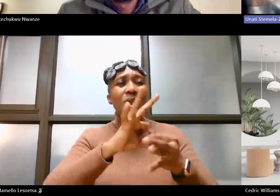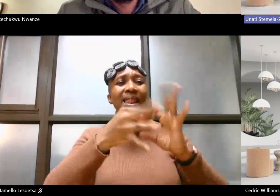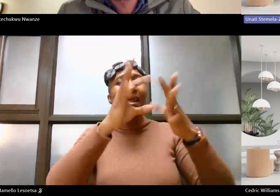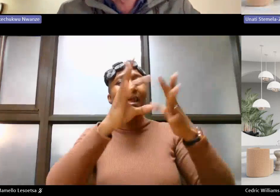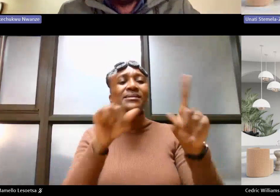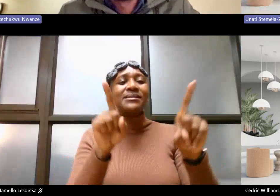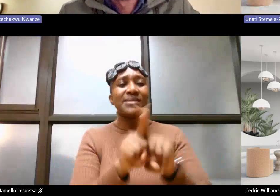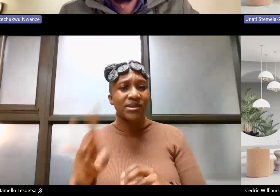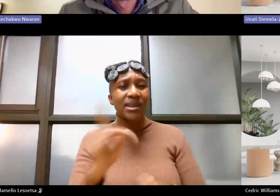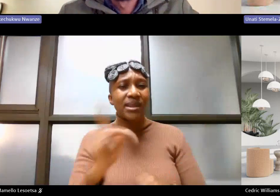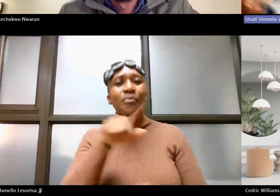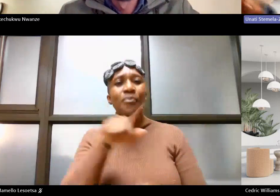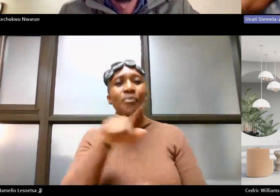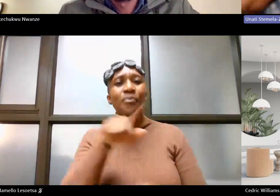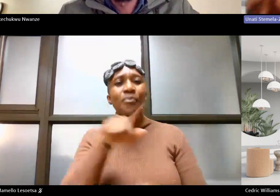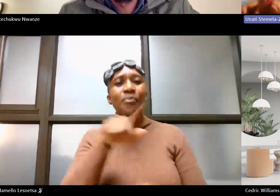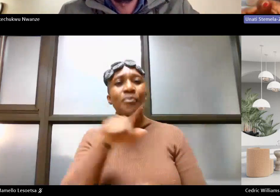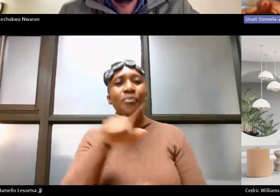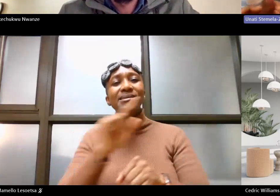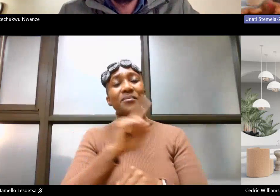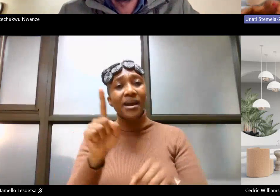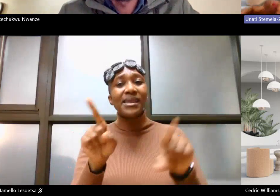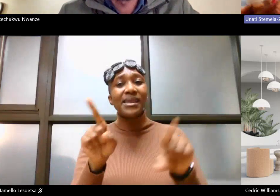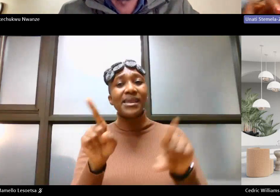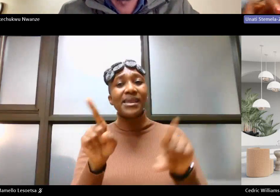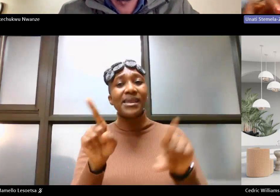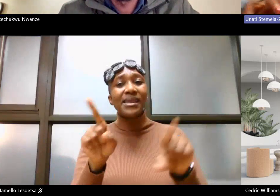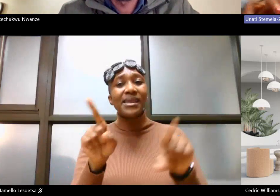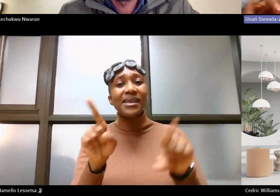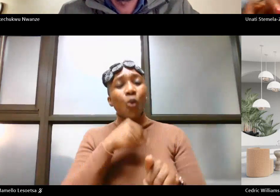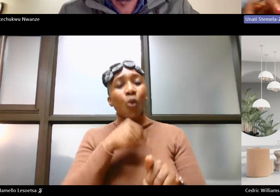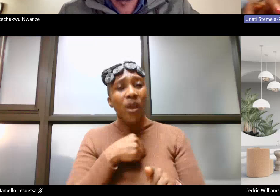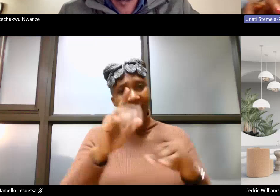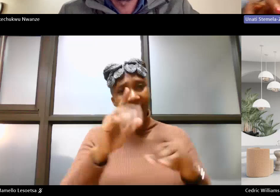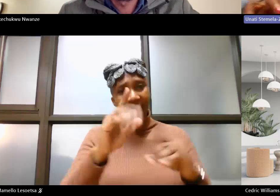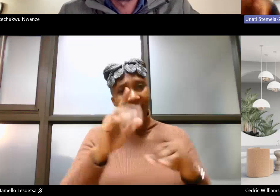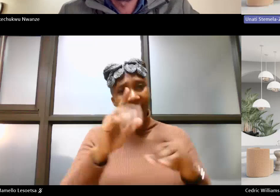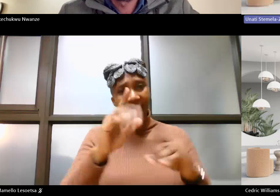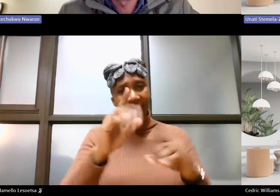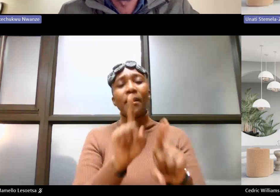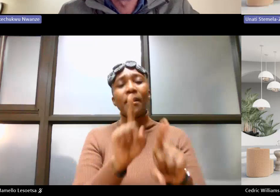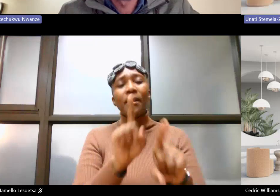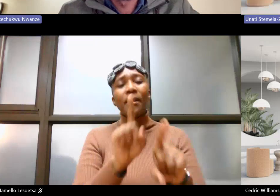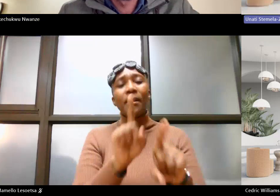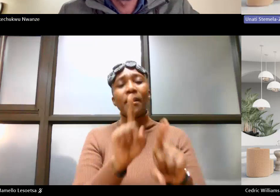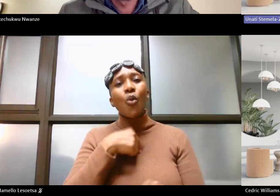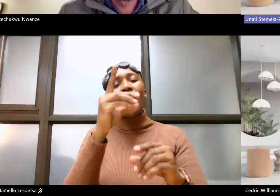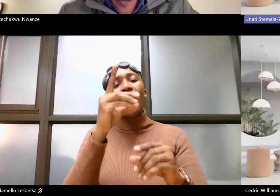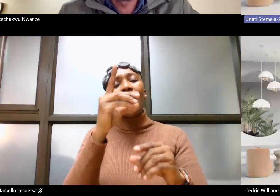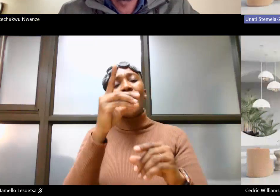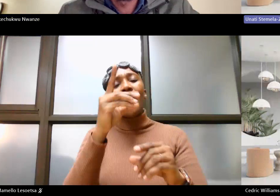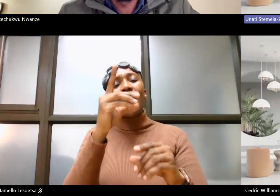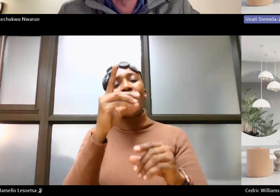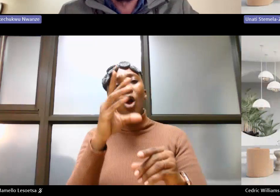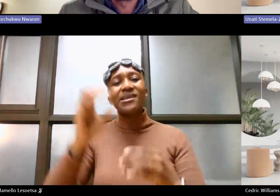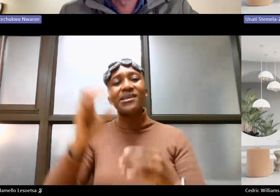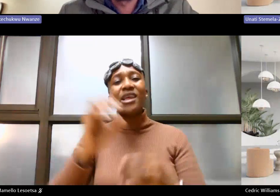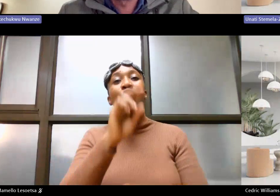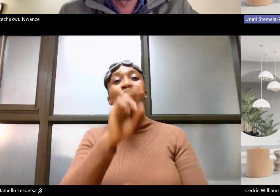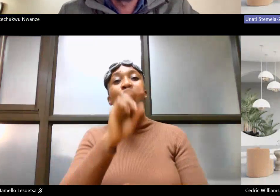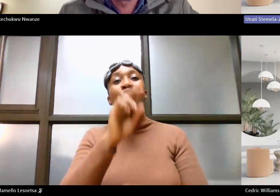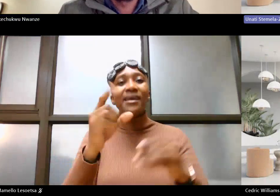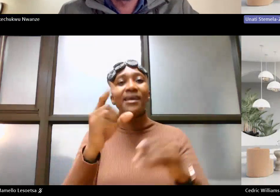decolonized, but now we've been colonized, but as a way of colonizing, EUDL is giving us a platform, is